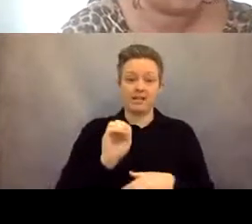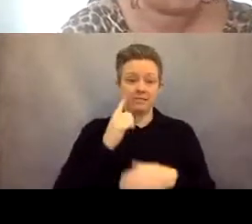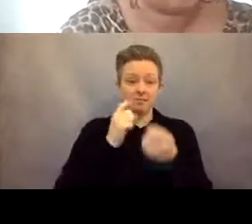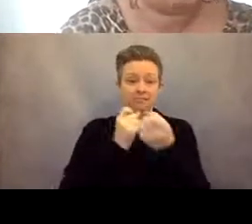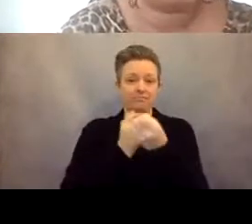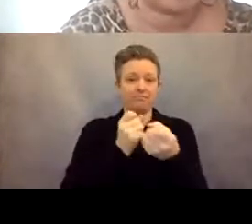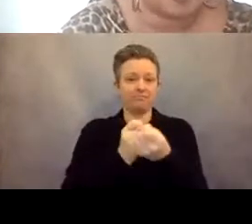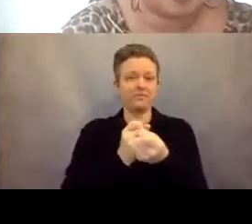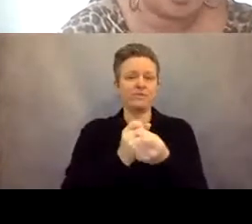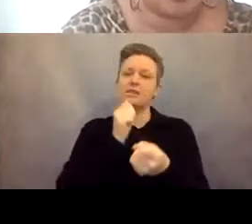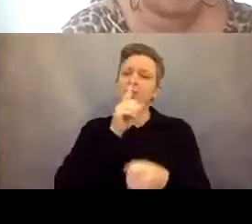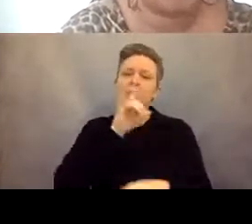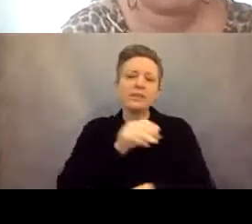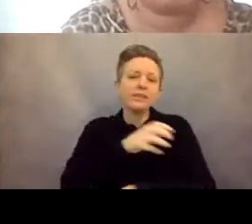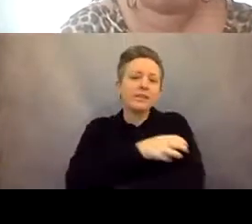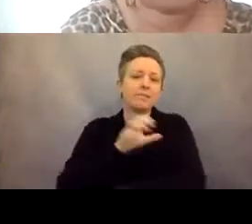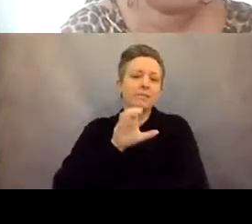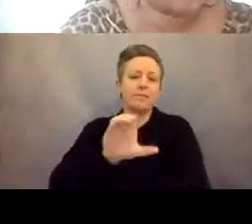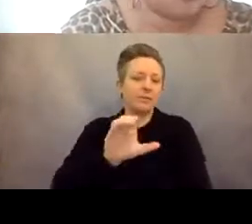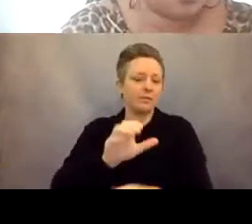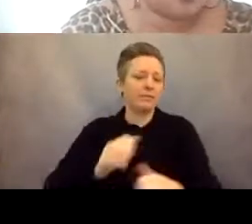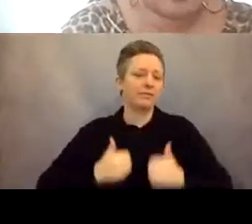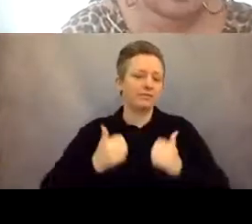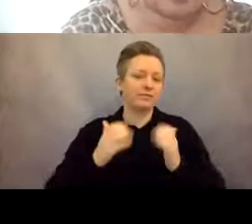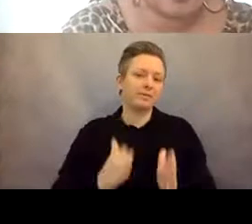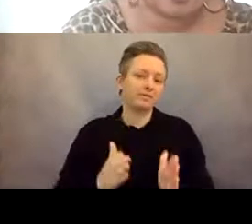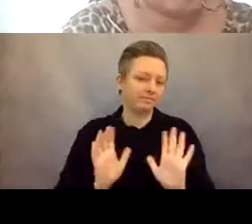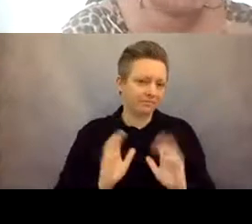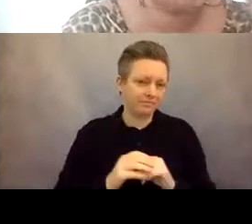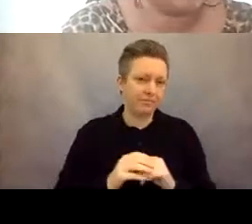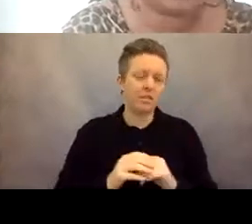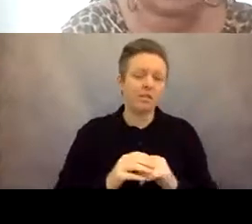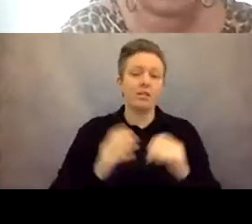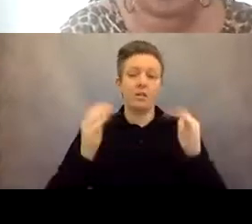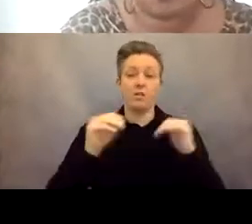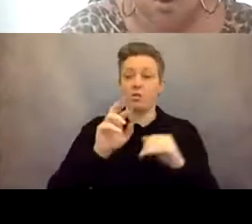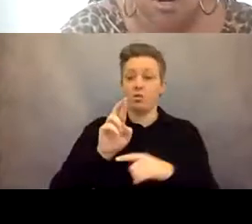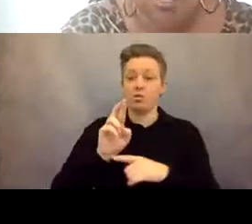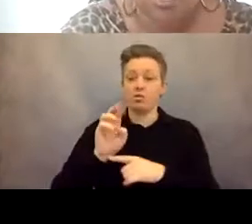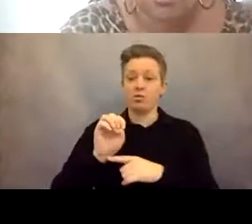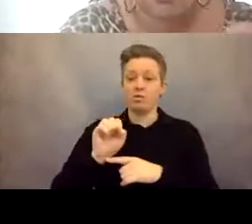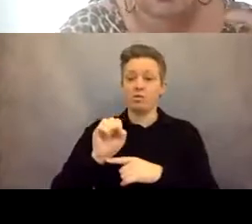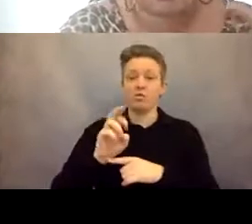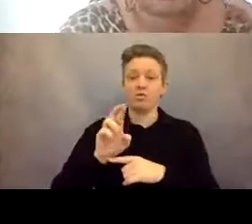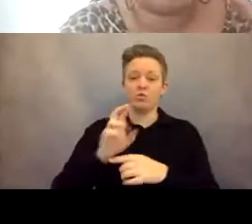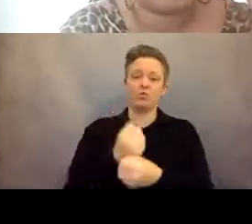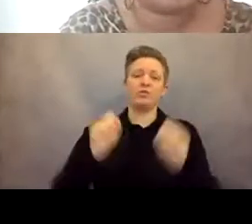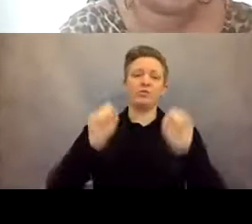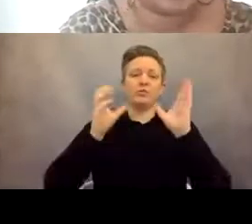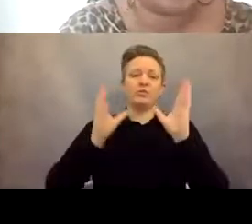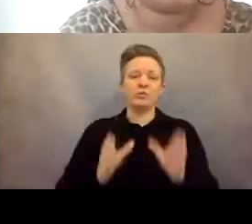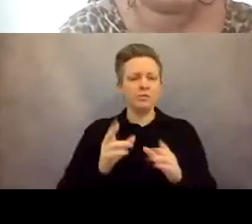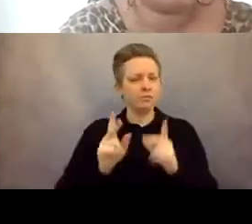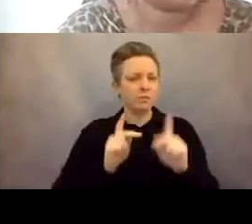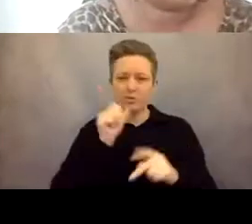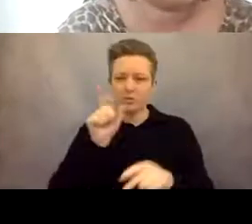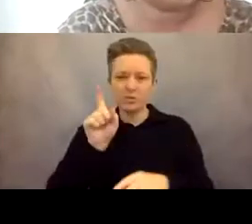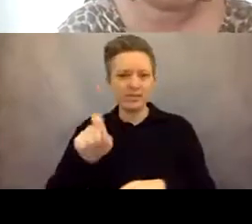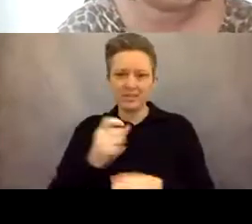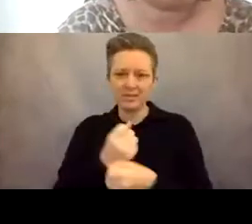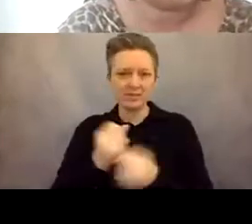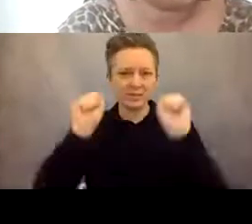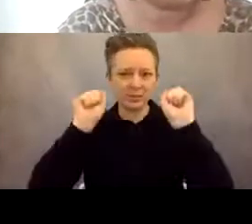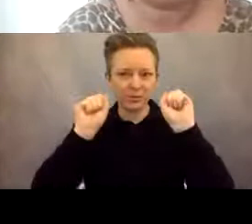be. The rescuer. Folks don't need a rescuer. Folks really just need support. You cannot